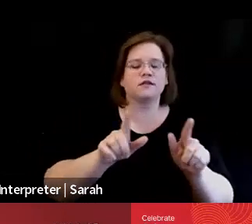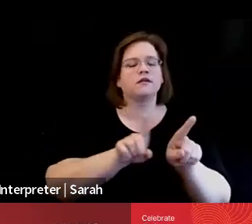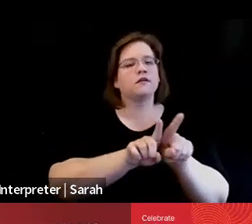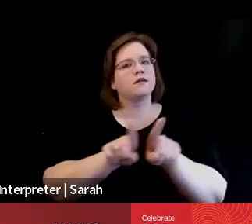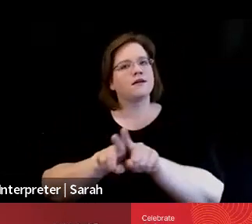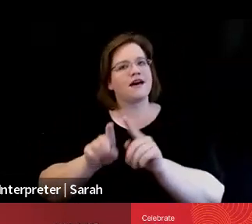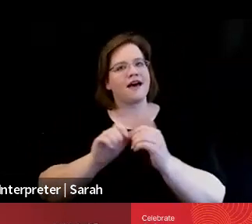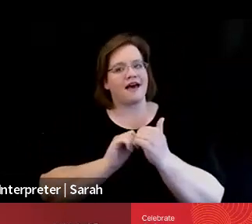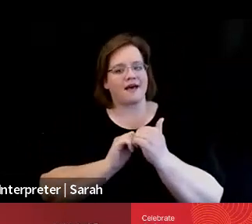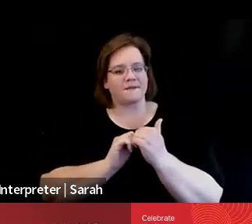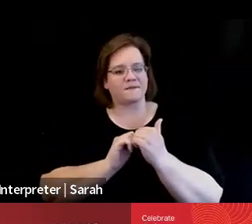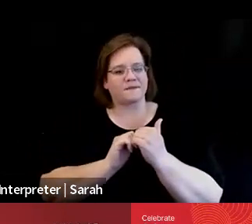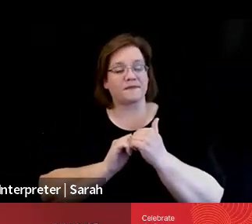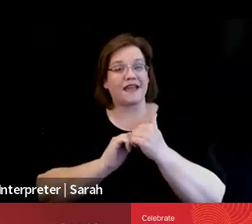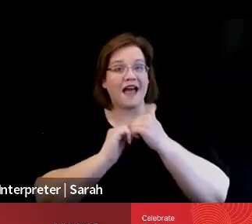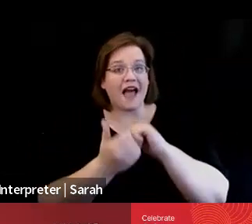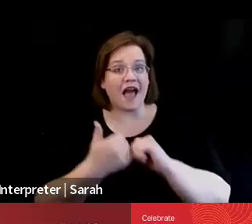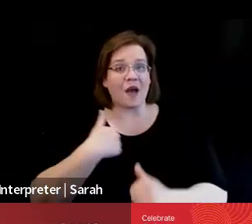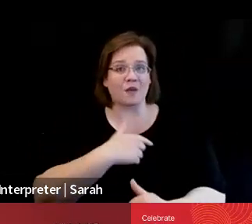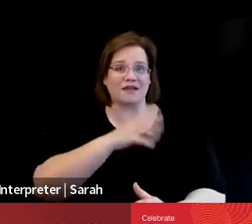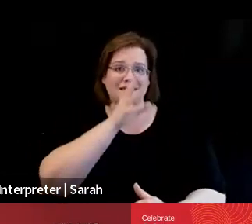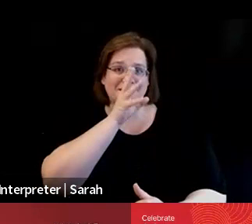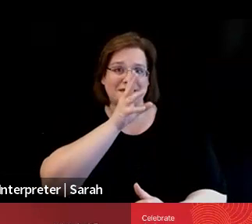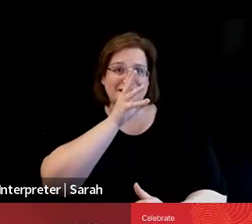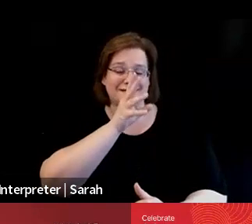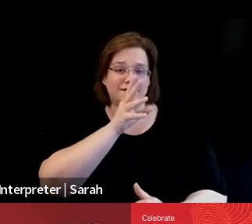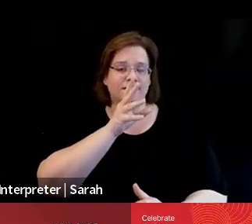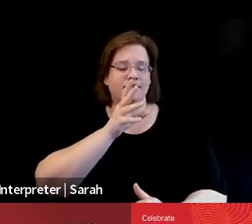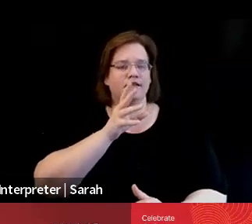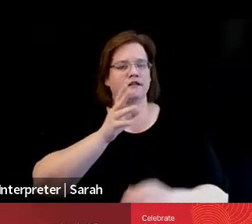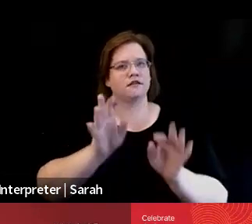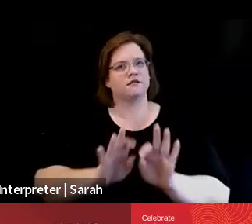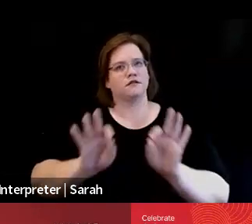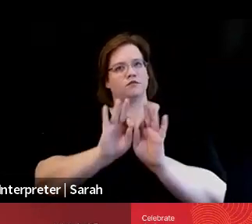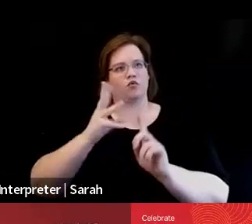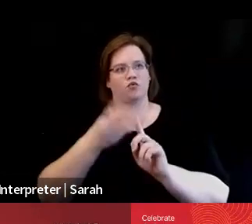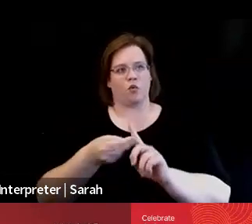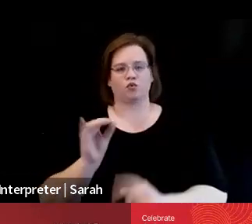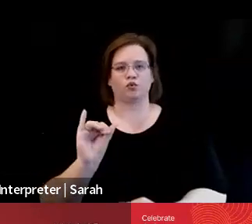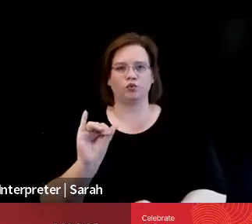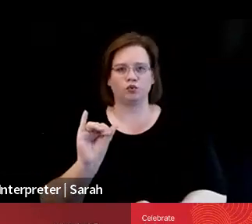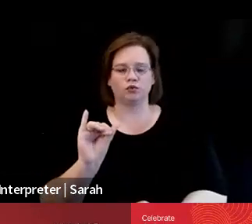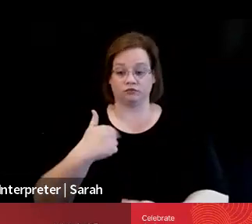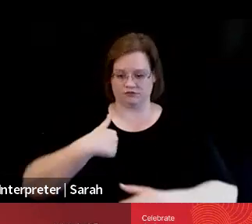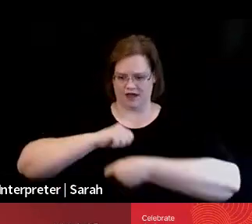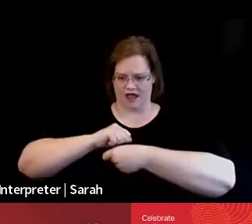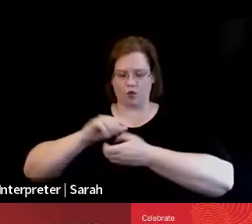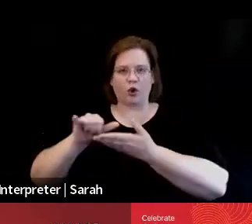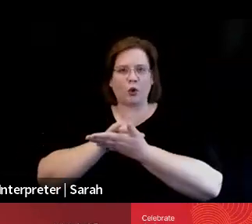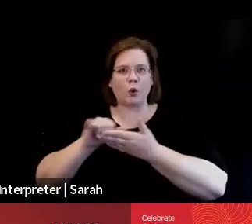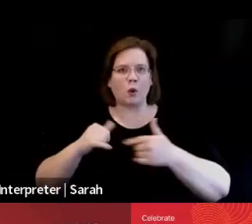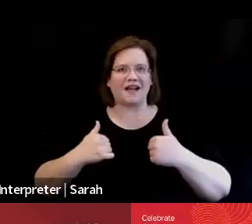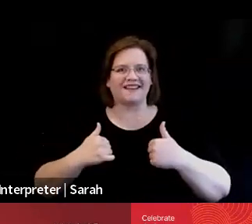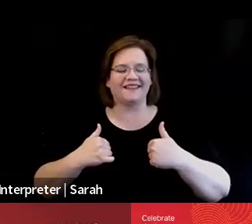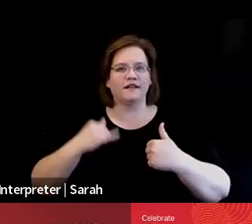we speak is a very important kind of cultural aspect of our language. I work in New York. If